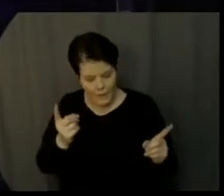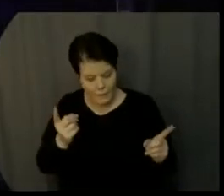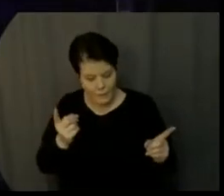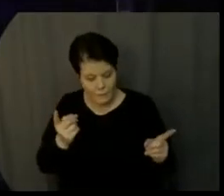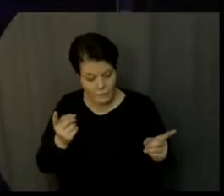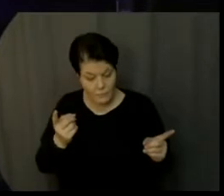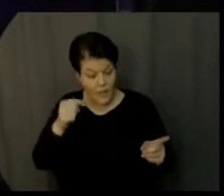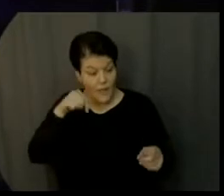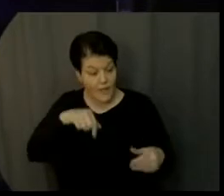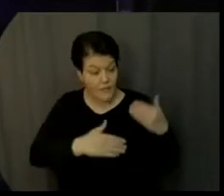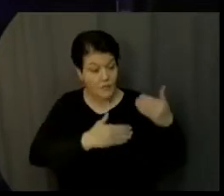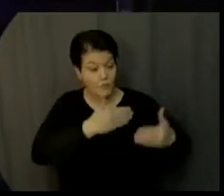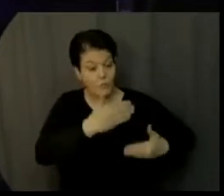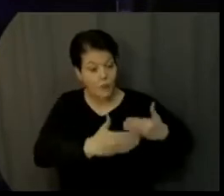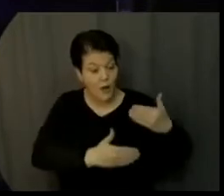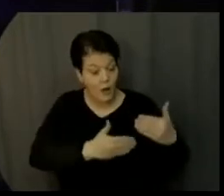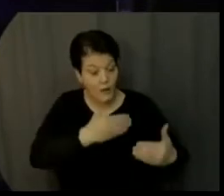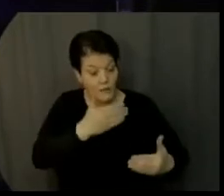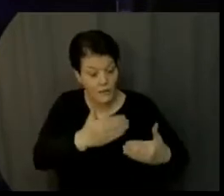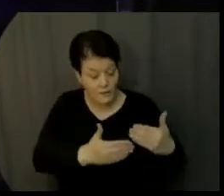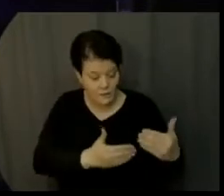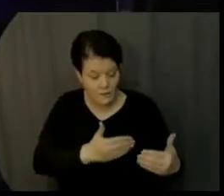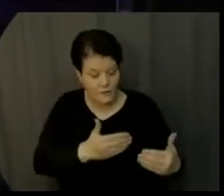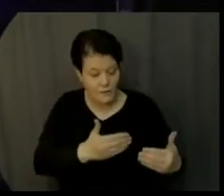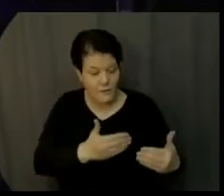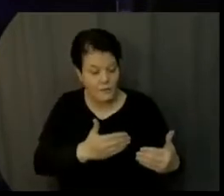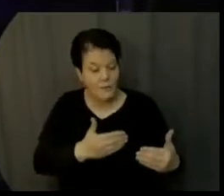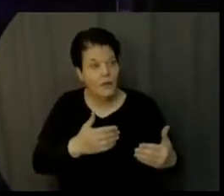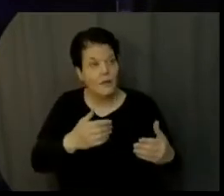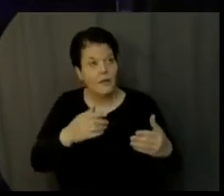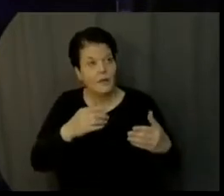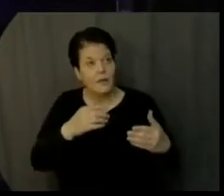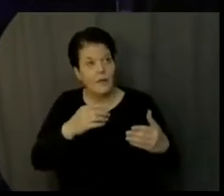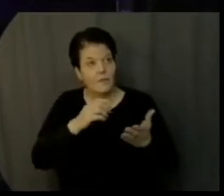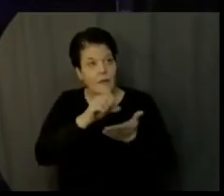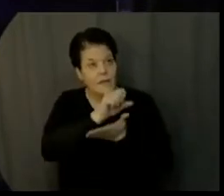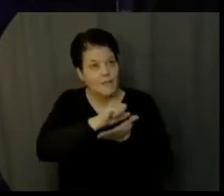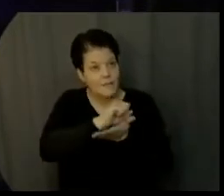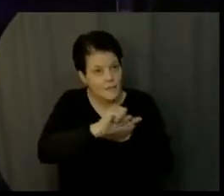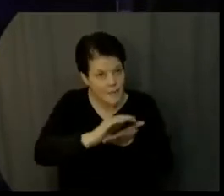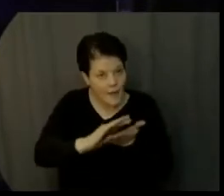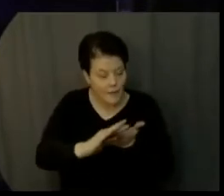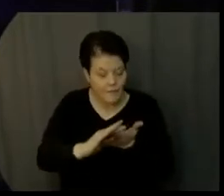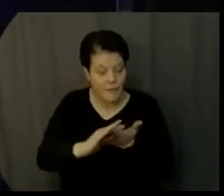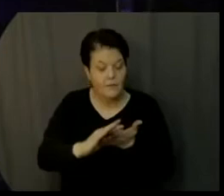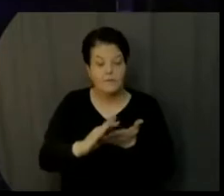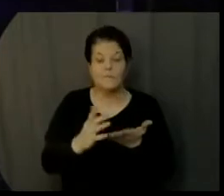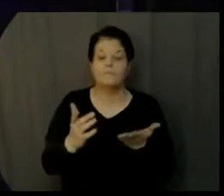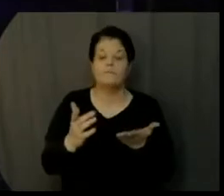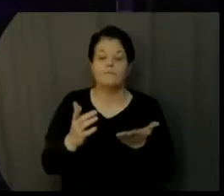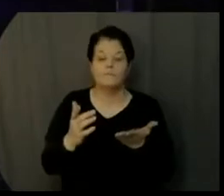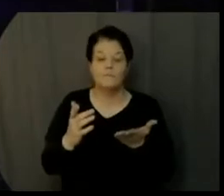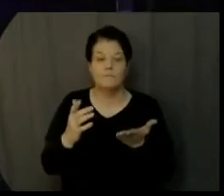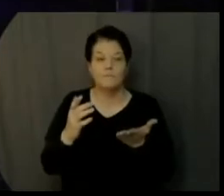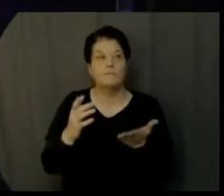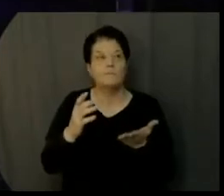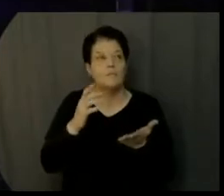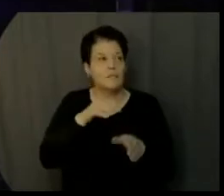happens slow. Justification happens in the moment, but sanctification, sanctifying grace, happens